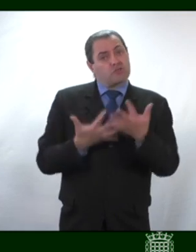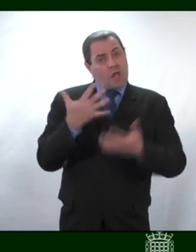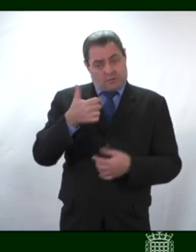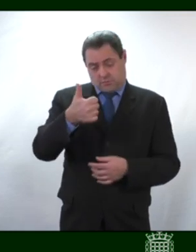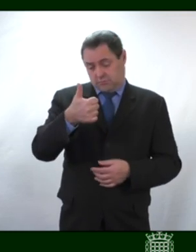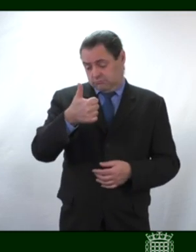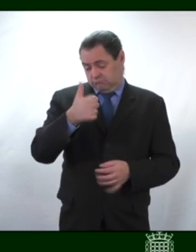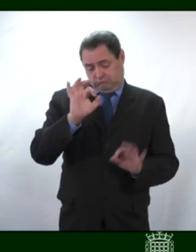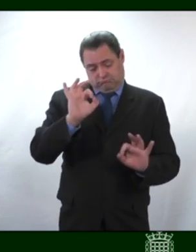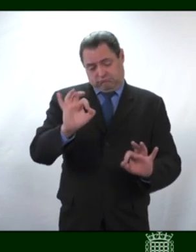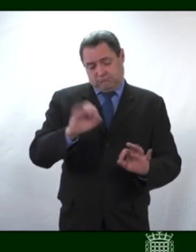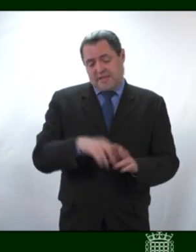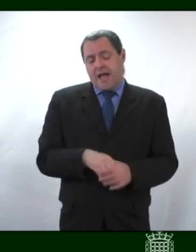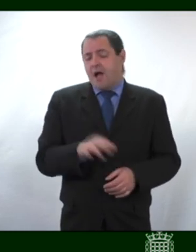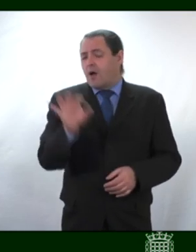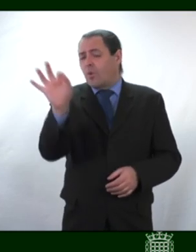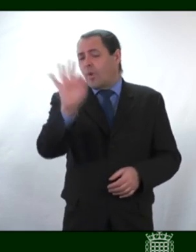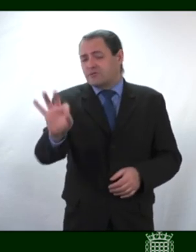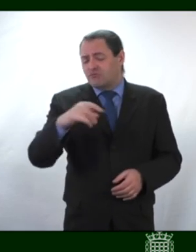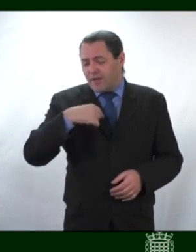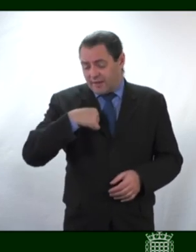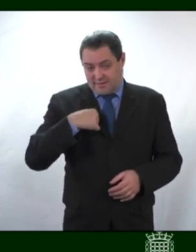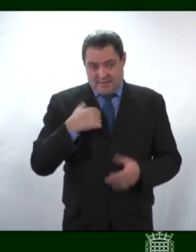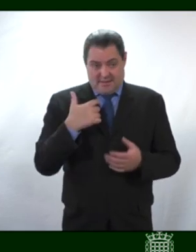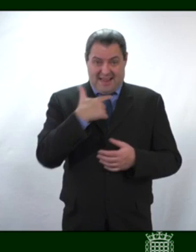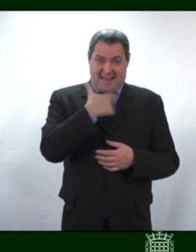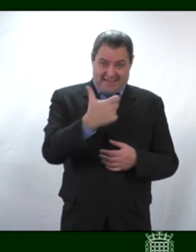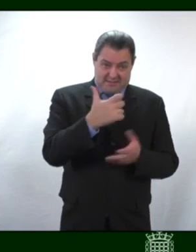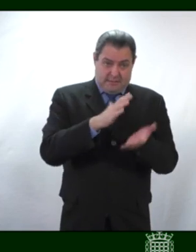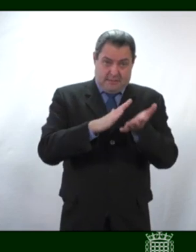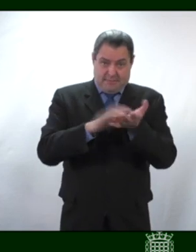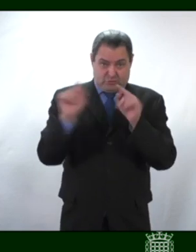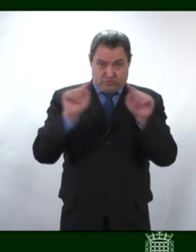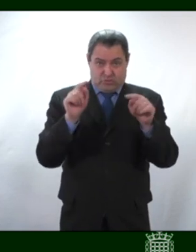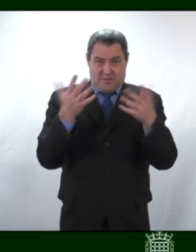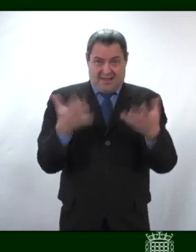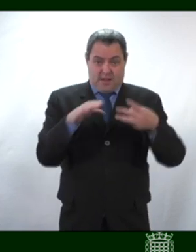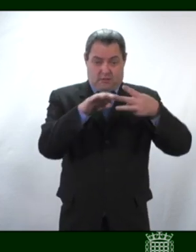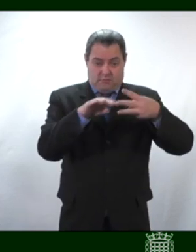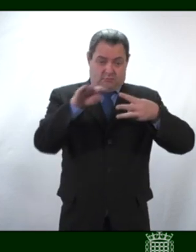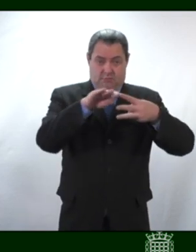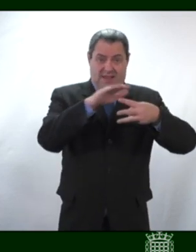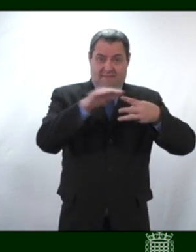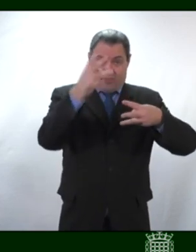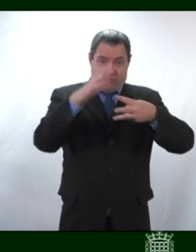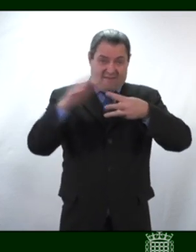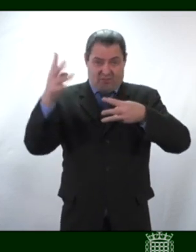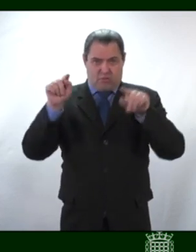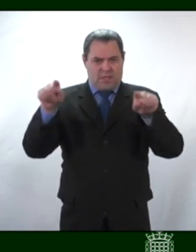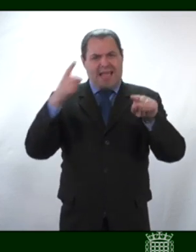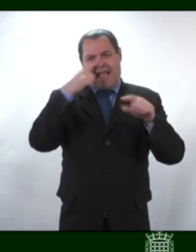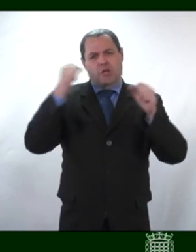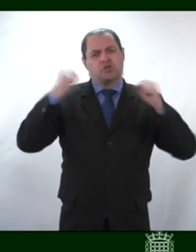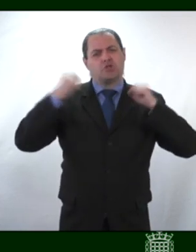this? Given that Lancashire and now Manchester in Tier 3 will be able to keep the gyms open, can